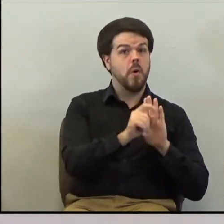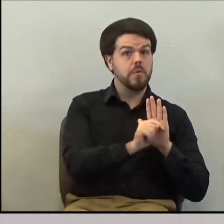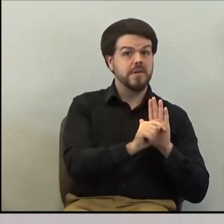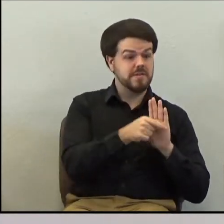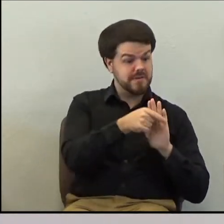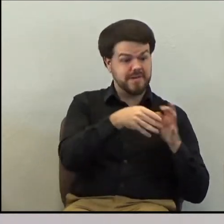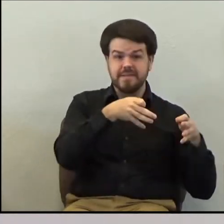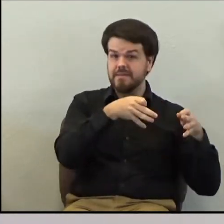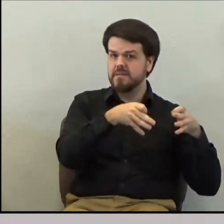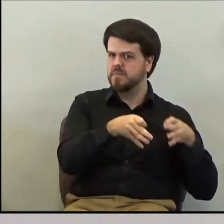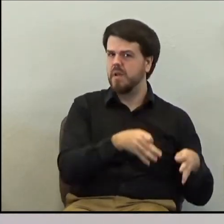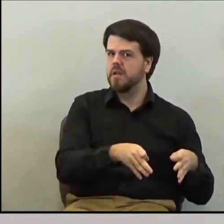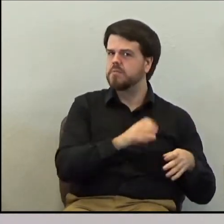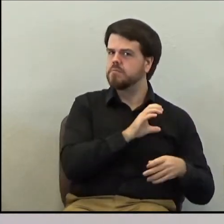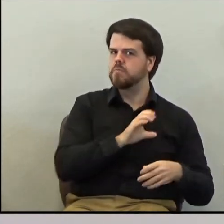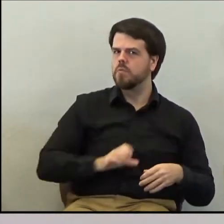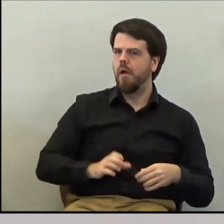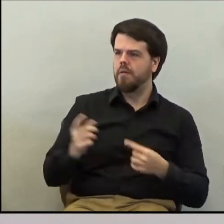Christ.